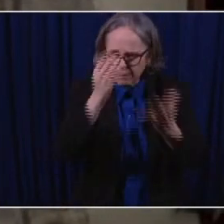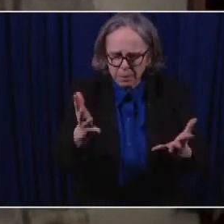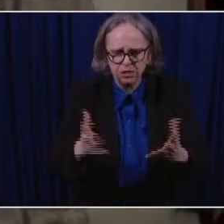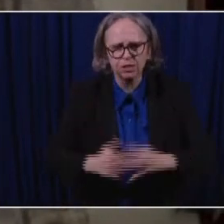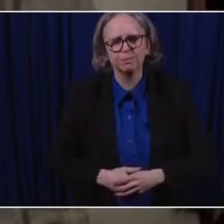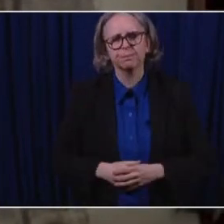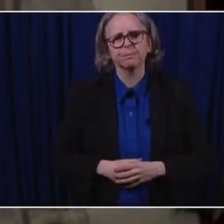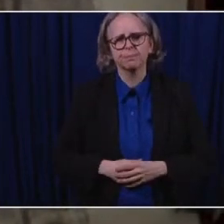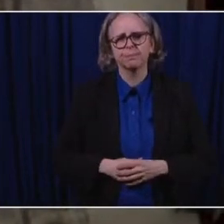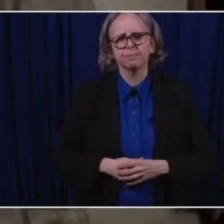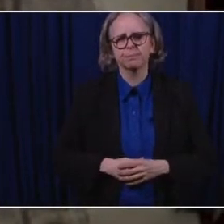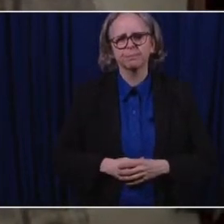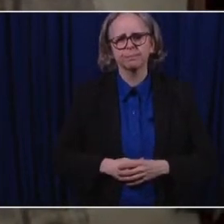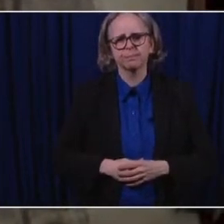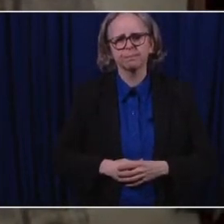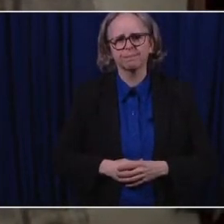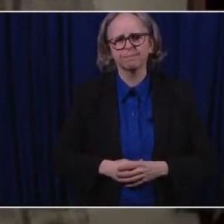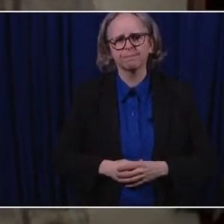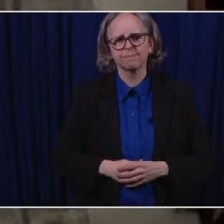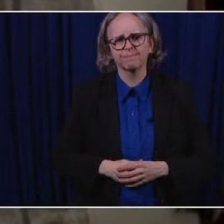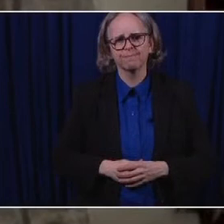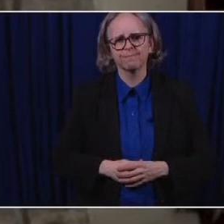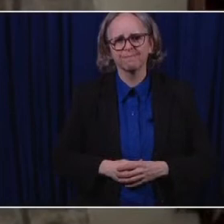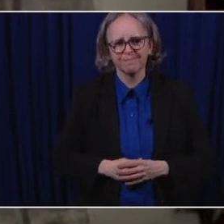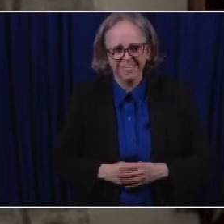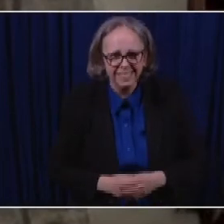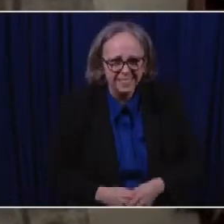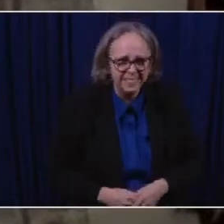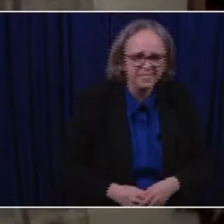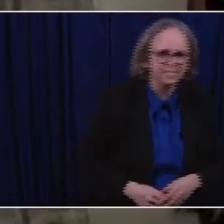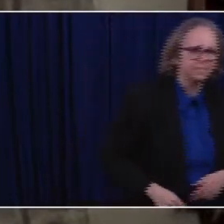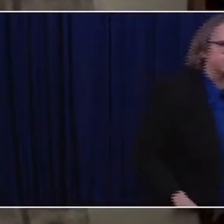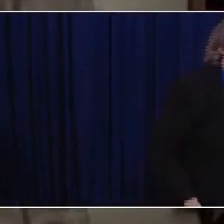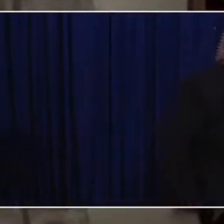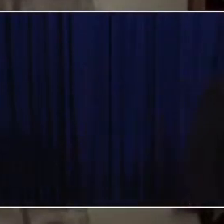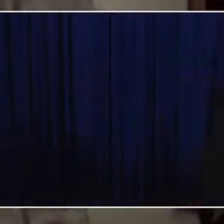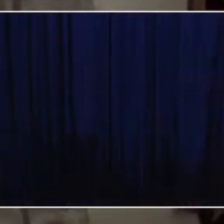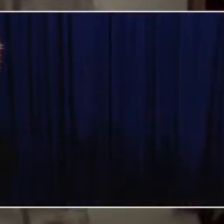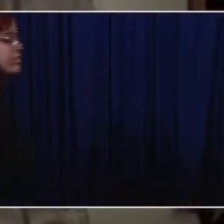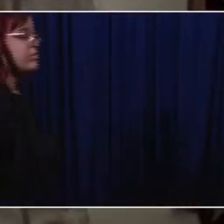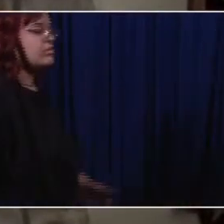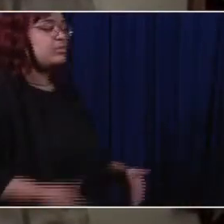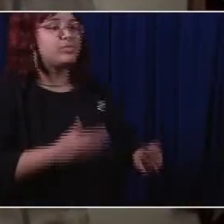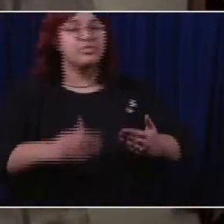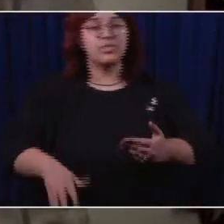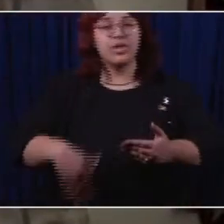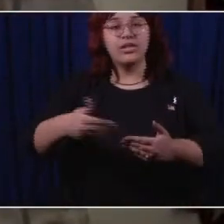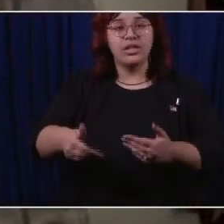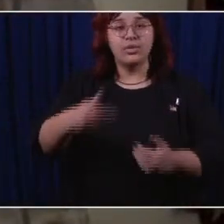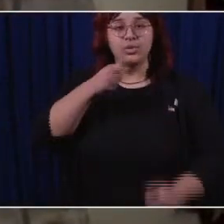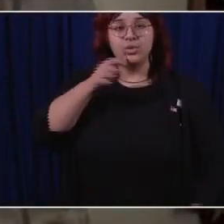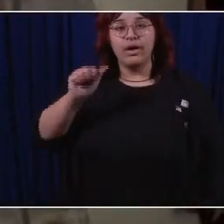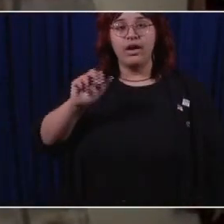Next question is from Andrew Welsh Huggins at the Associated Press. Hey, Andrew.